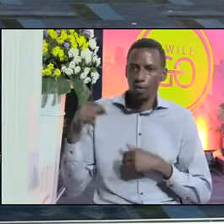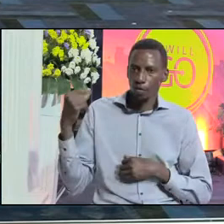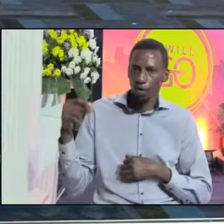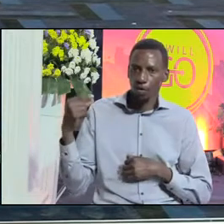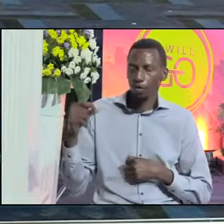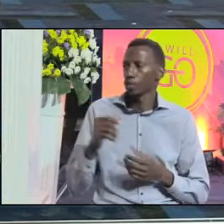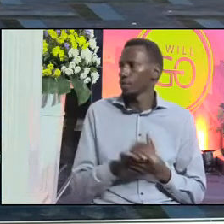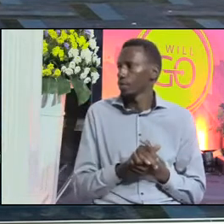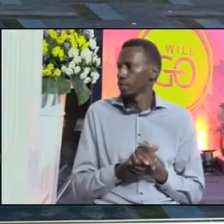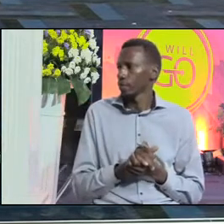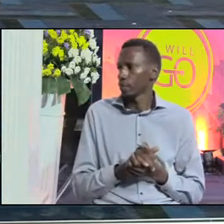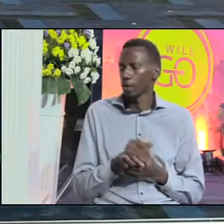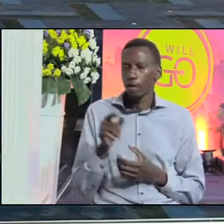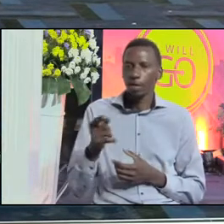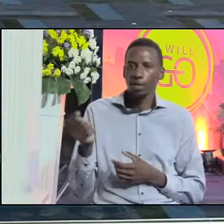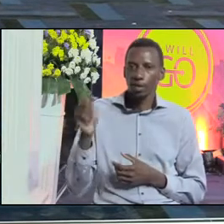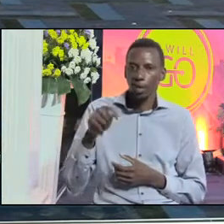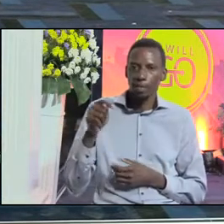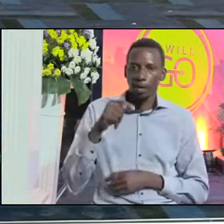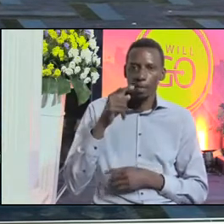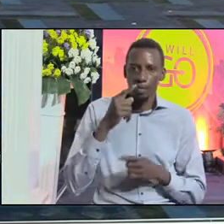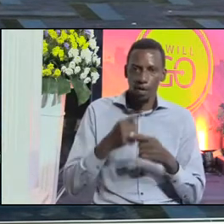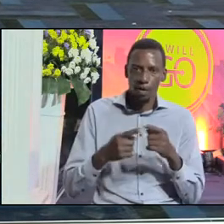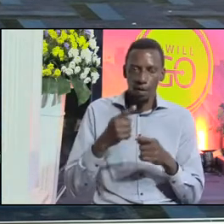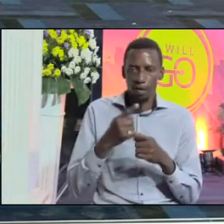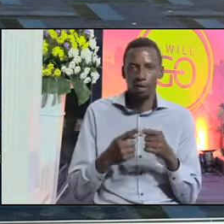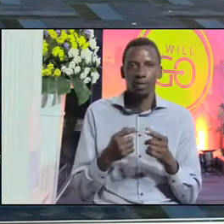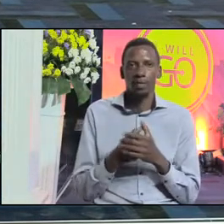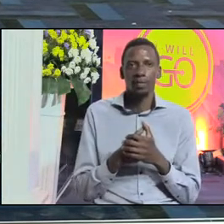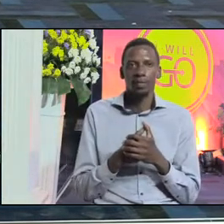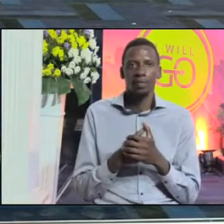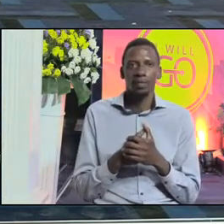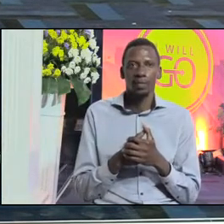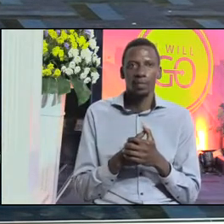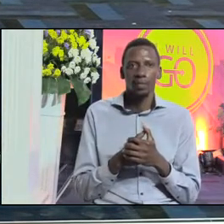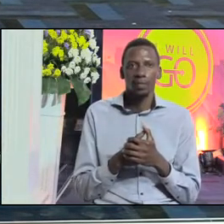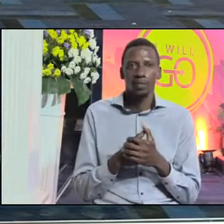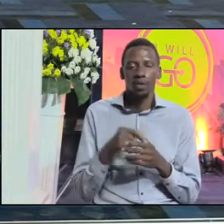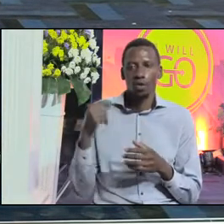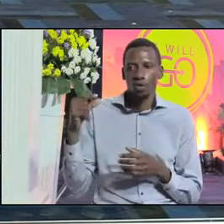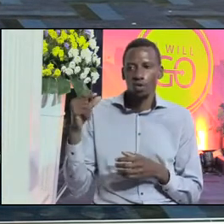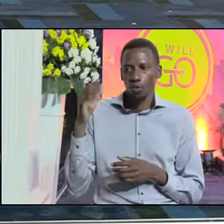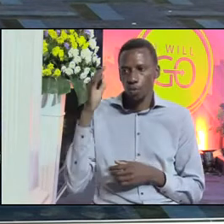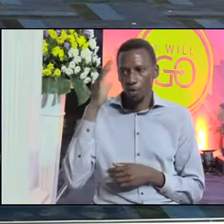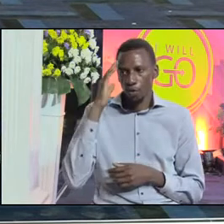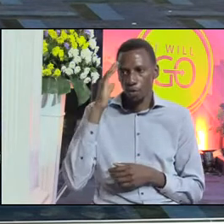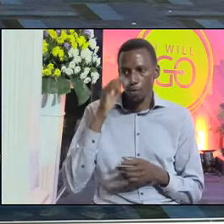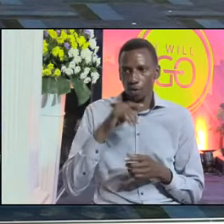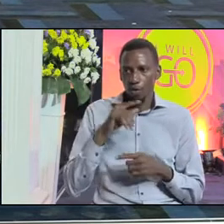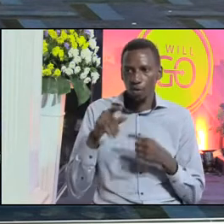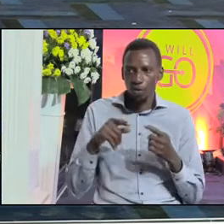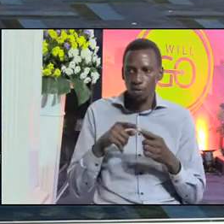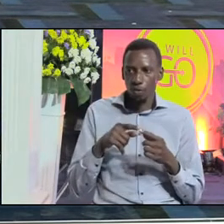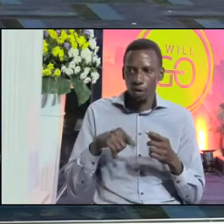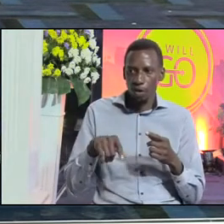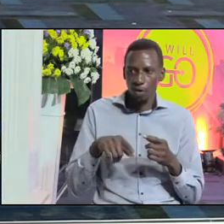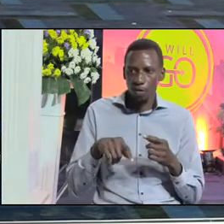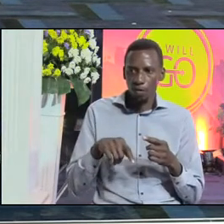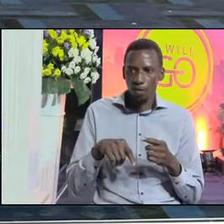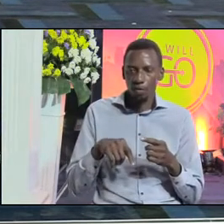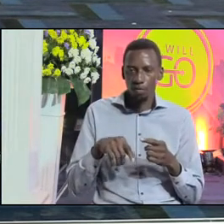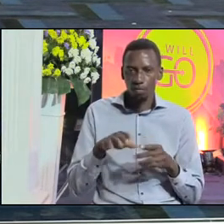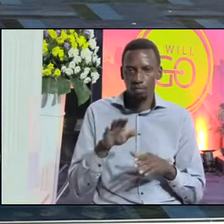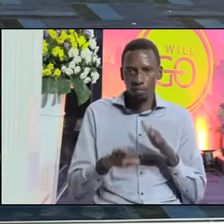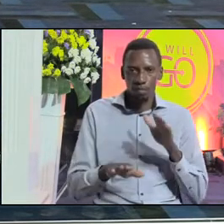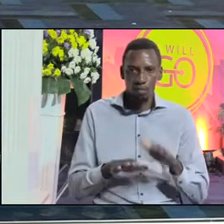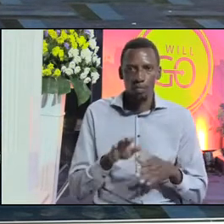gospel. It counts every hair on our heads. It knows when we dash our feet against a stone. There's